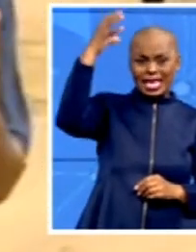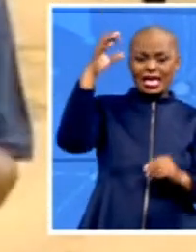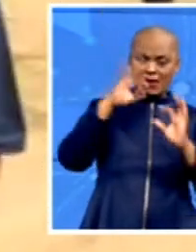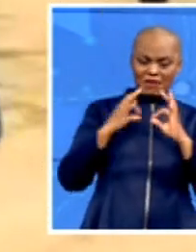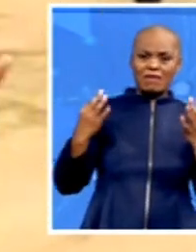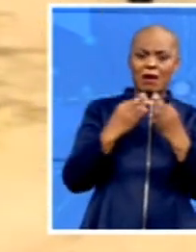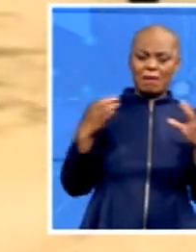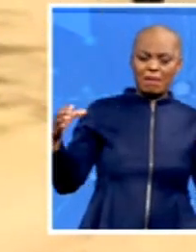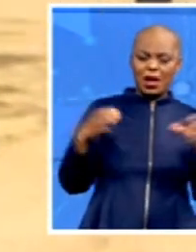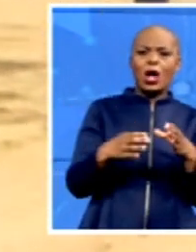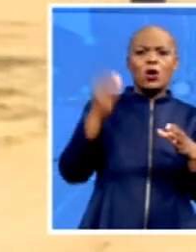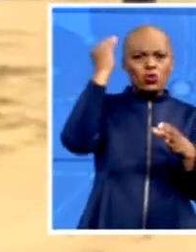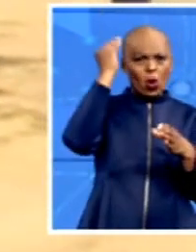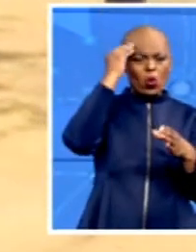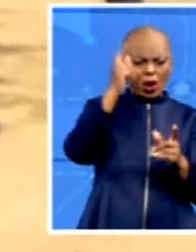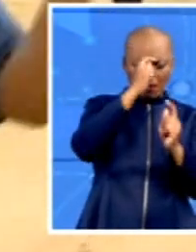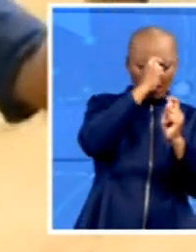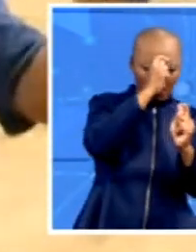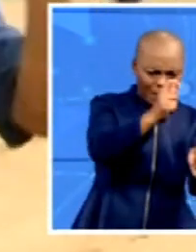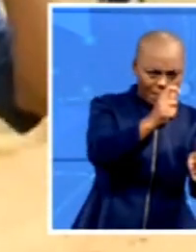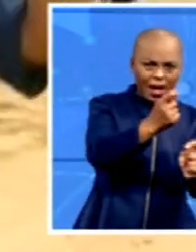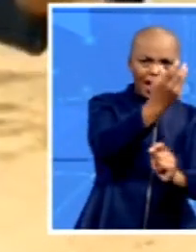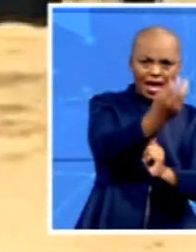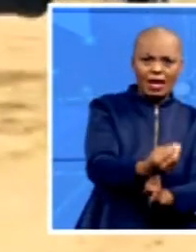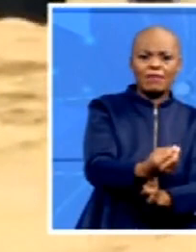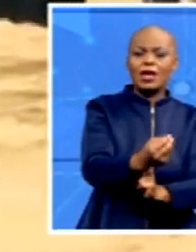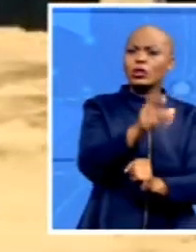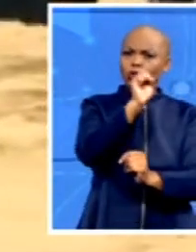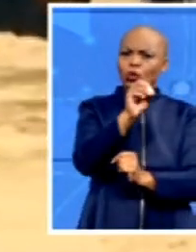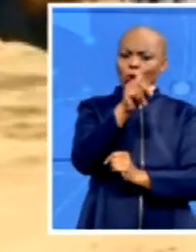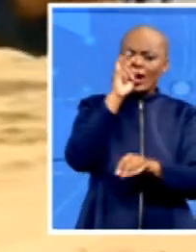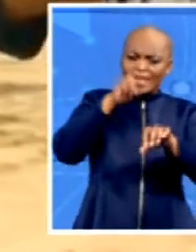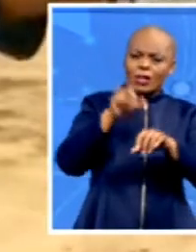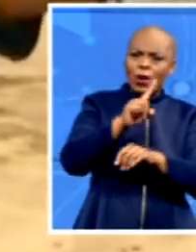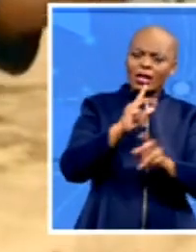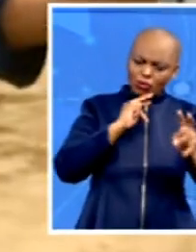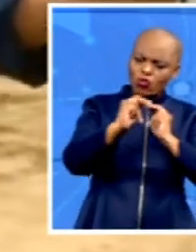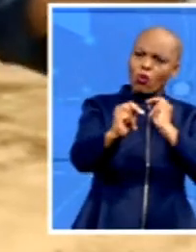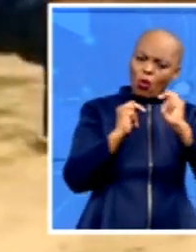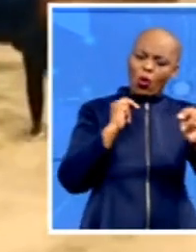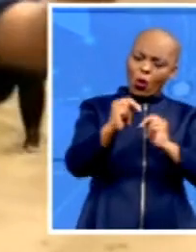that could have been negotiated, but the fact that these things have reached the courts